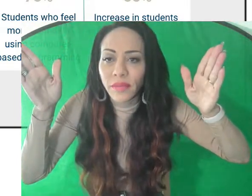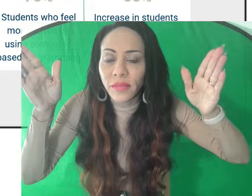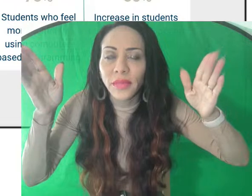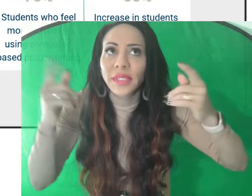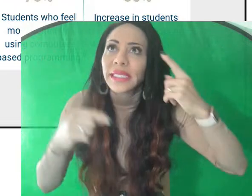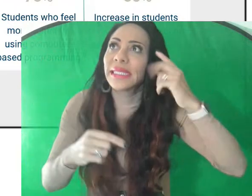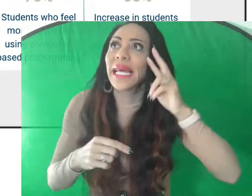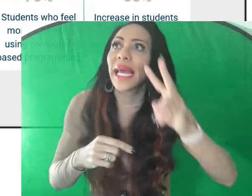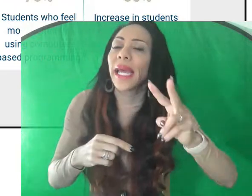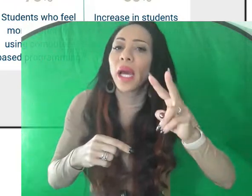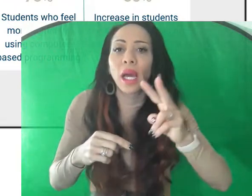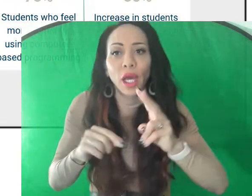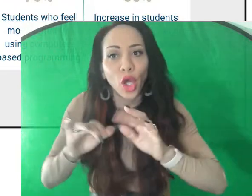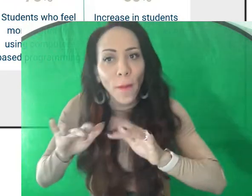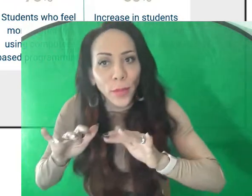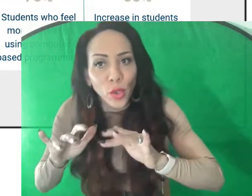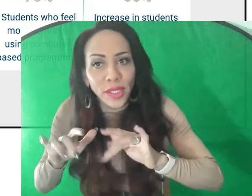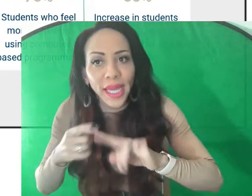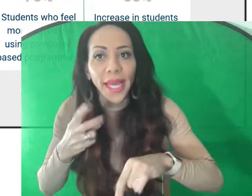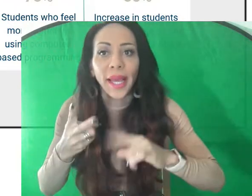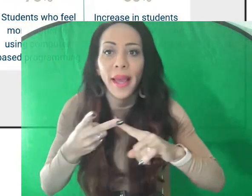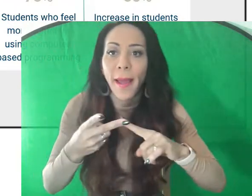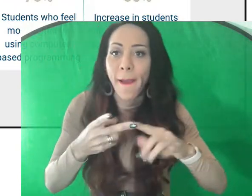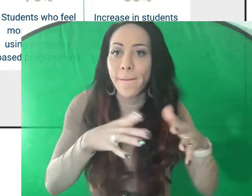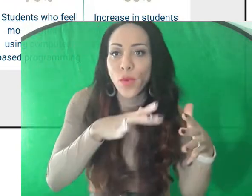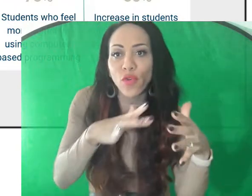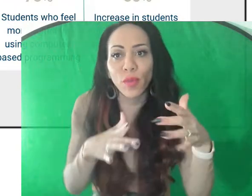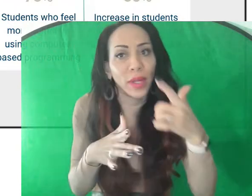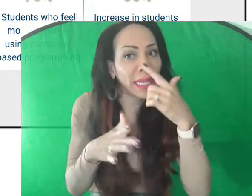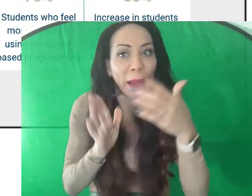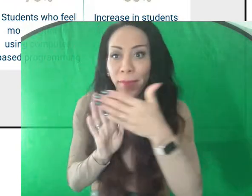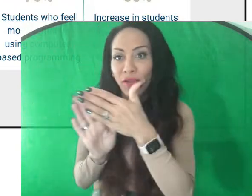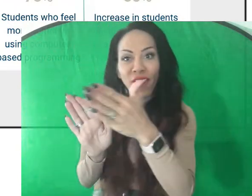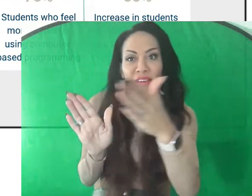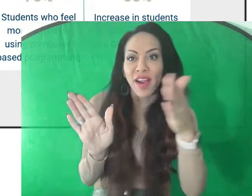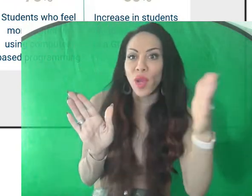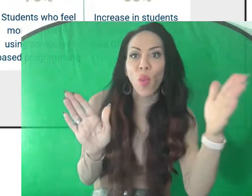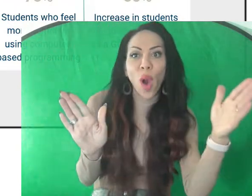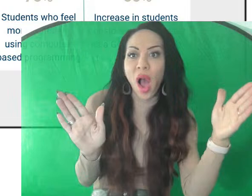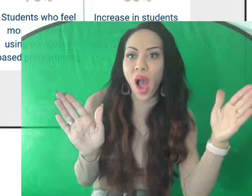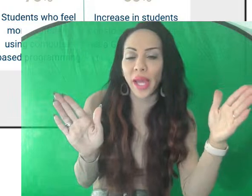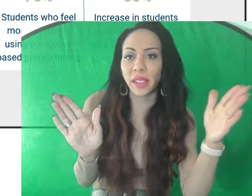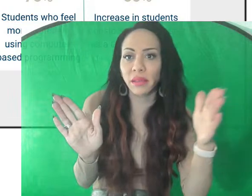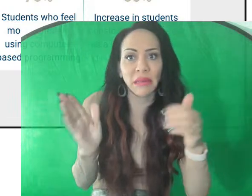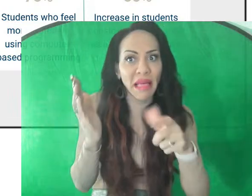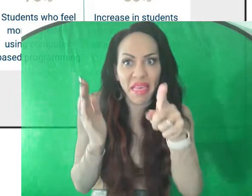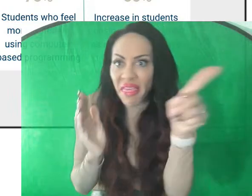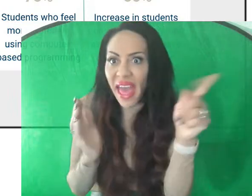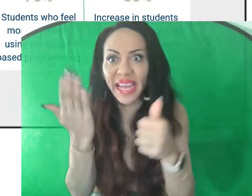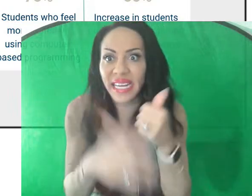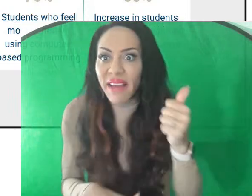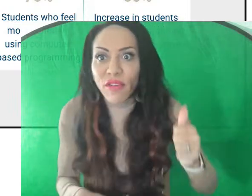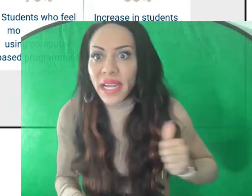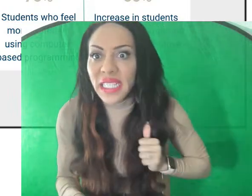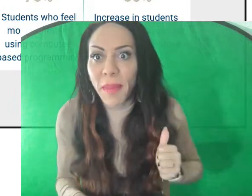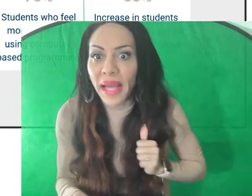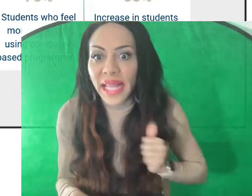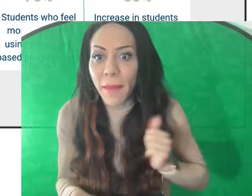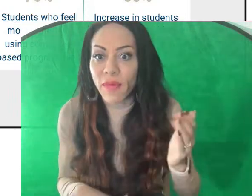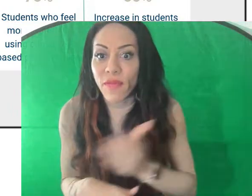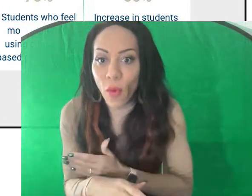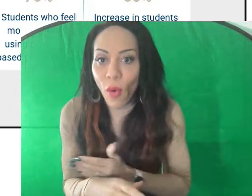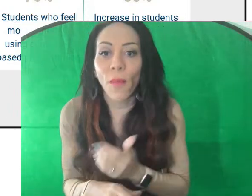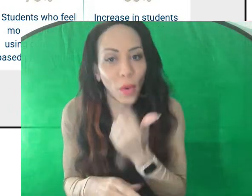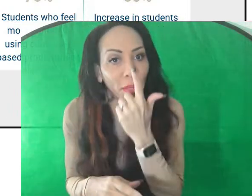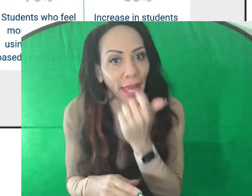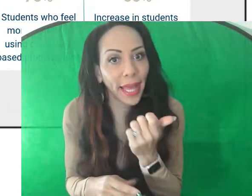especially thinking of the applications beyond what they might normally expect, which might be that people who work in computing either fix computers, create